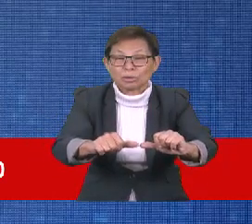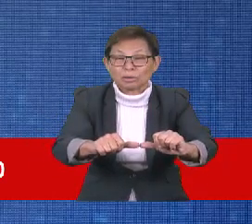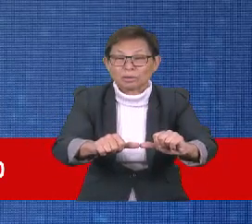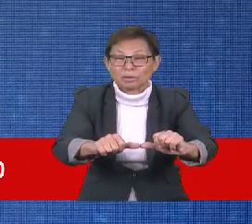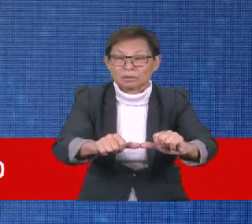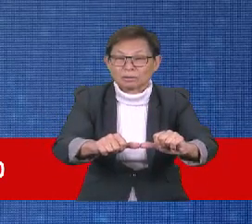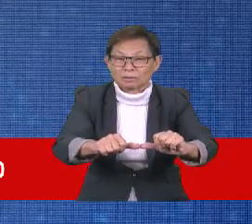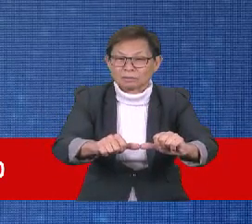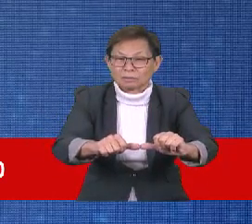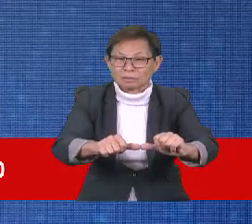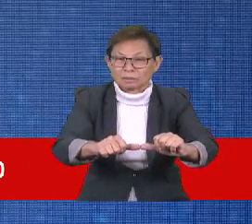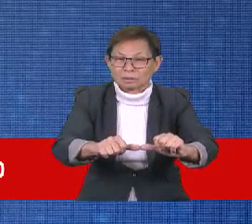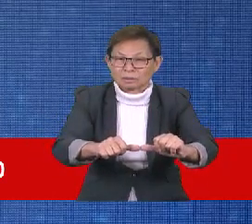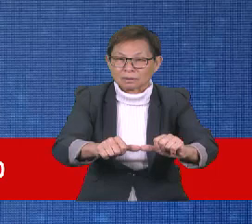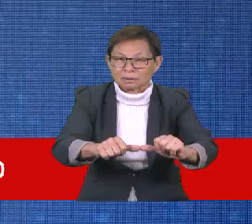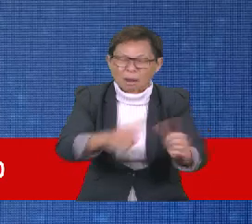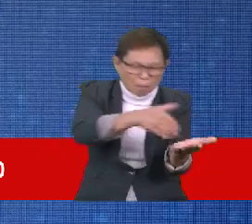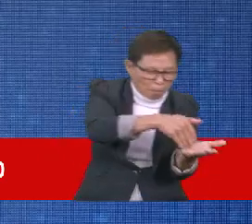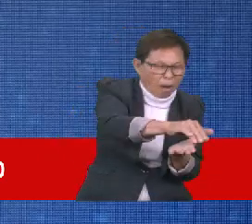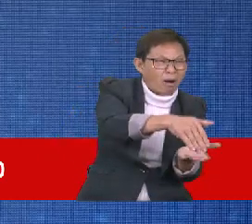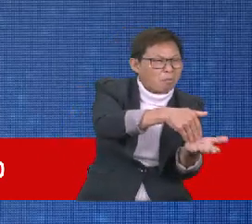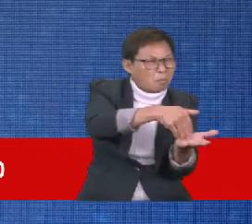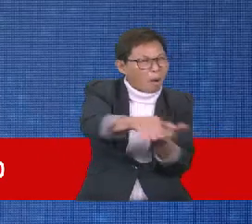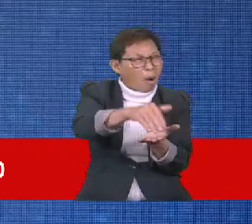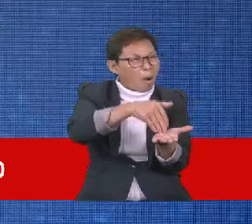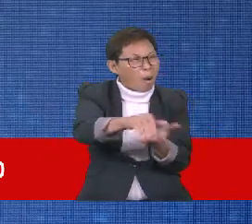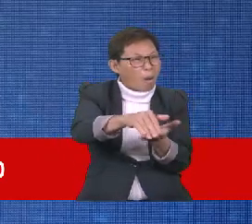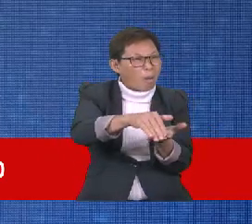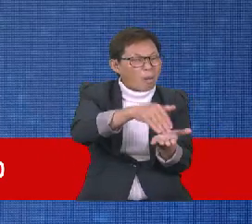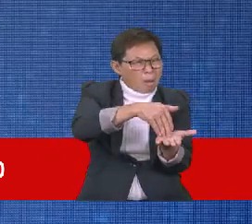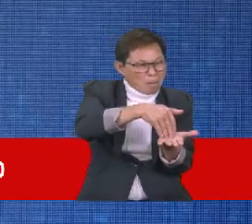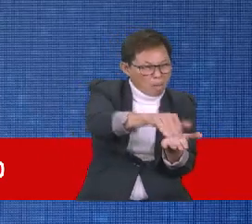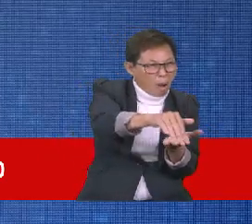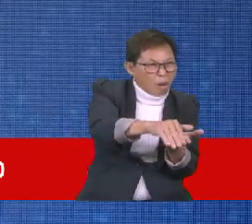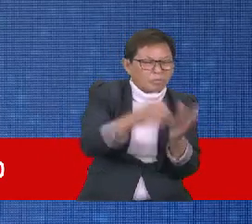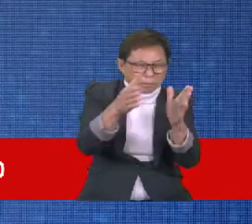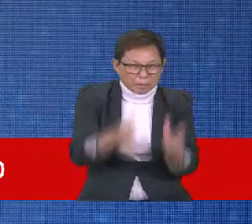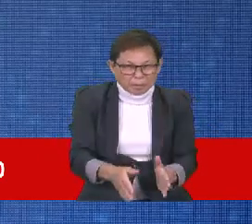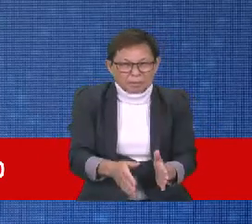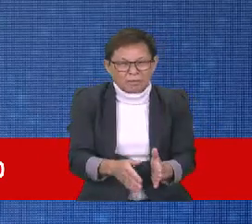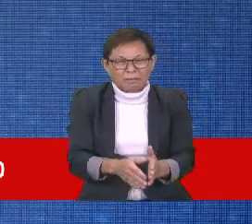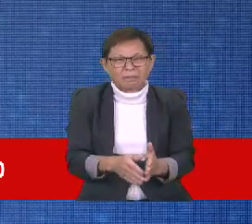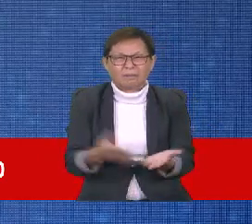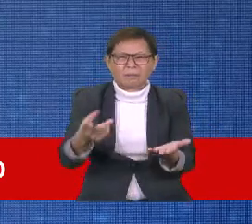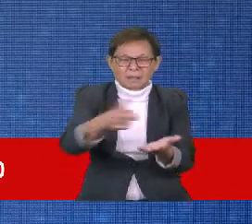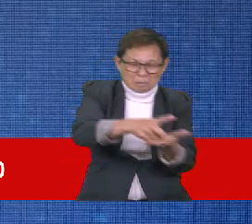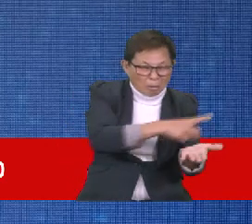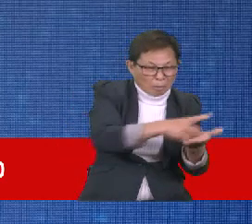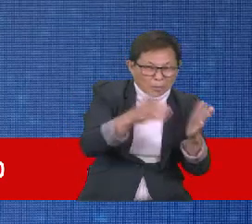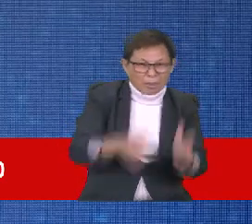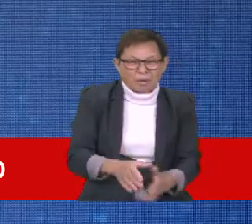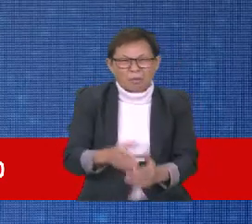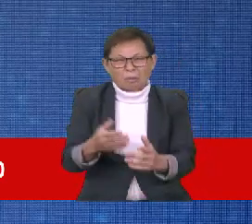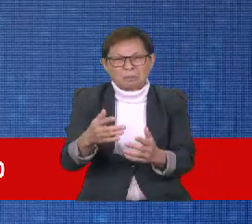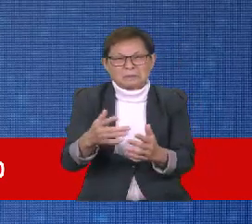discriminatory policies, marginalization of their people, or intimidating, or